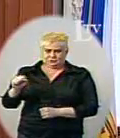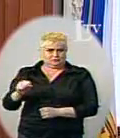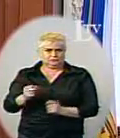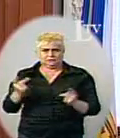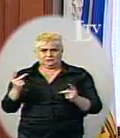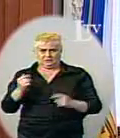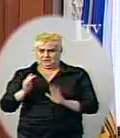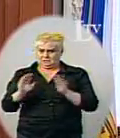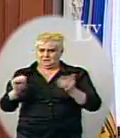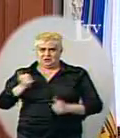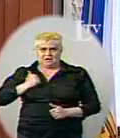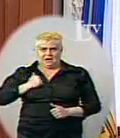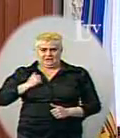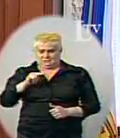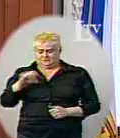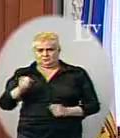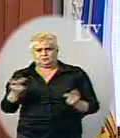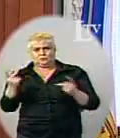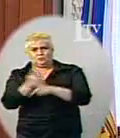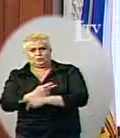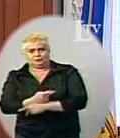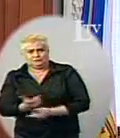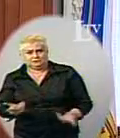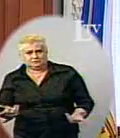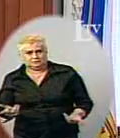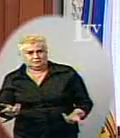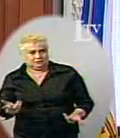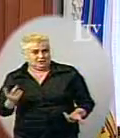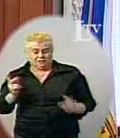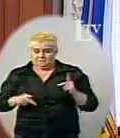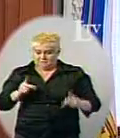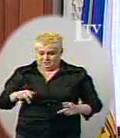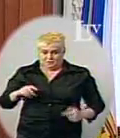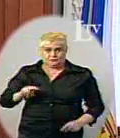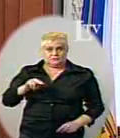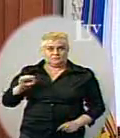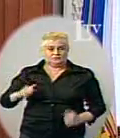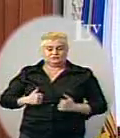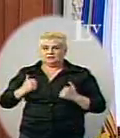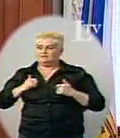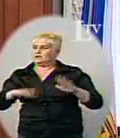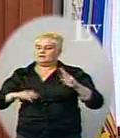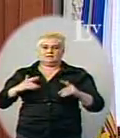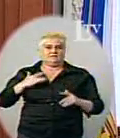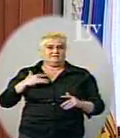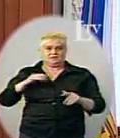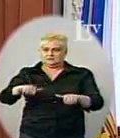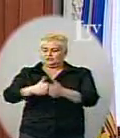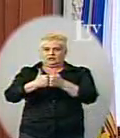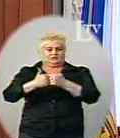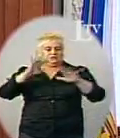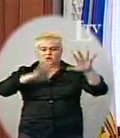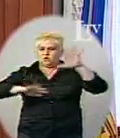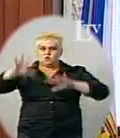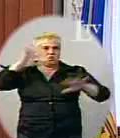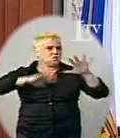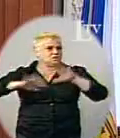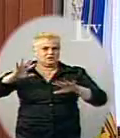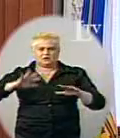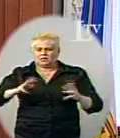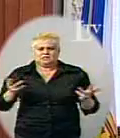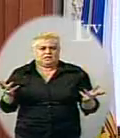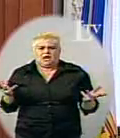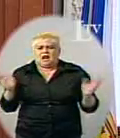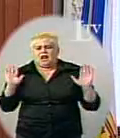Previous governments were, at best, overwhelmed by the challenge and failed to spur a more prosperous